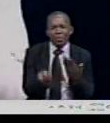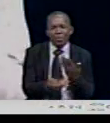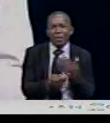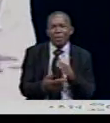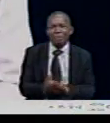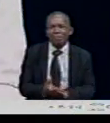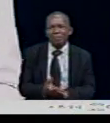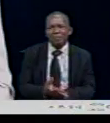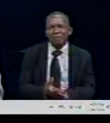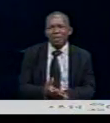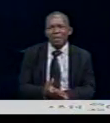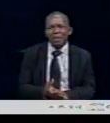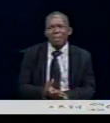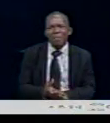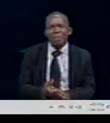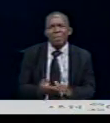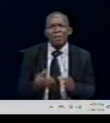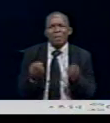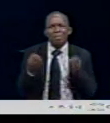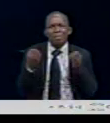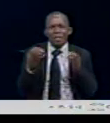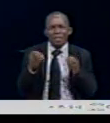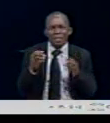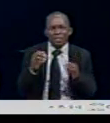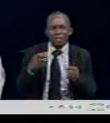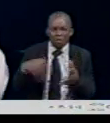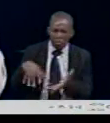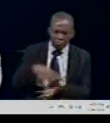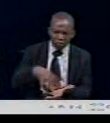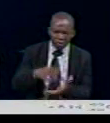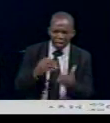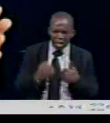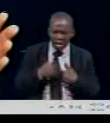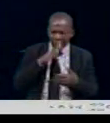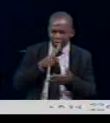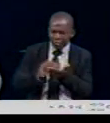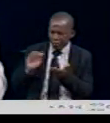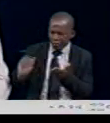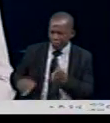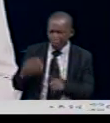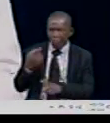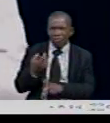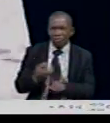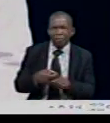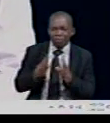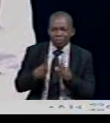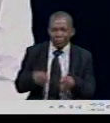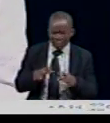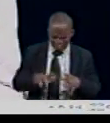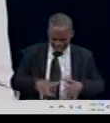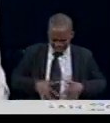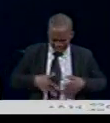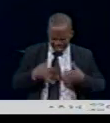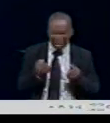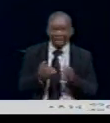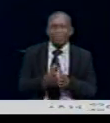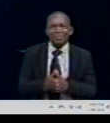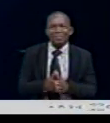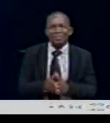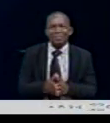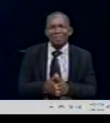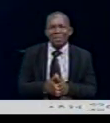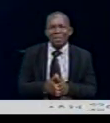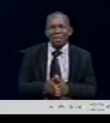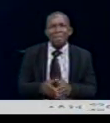Many theological confusions have been removed. Many people that had not accepted the totality of the word of God,